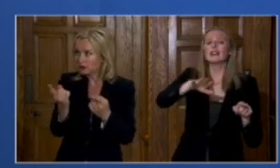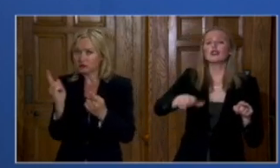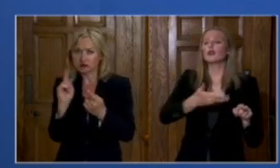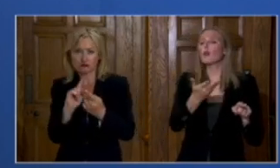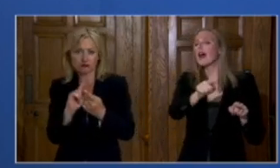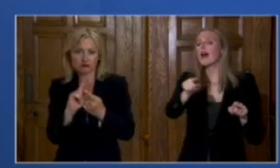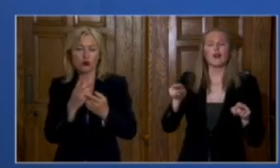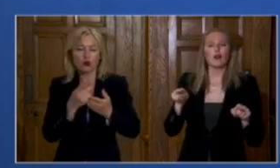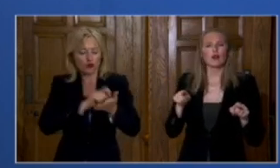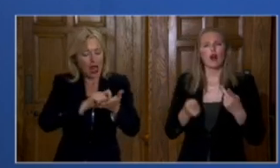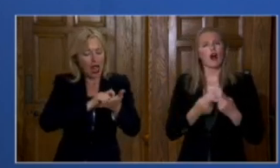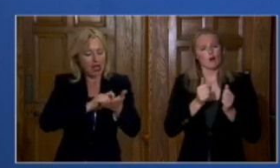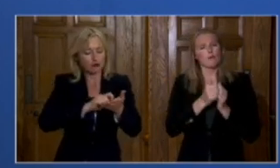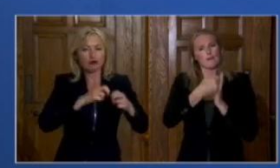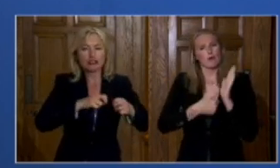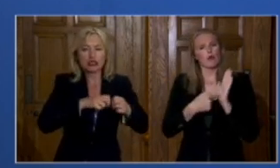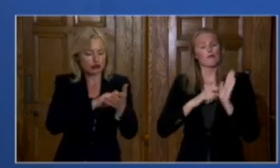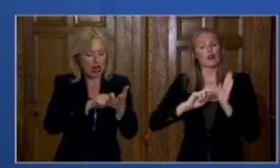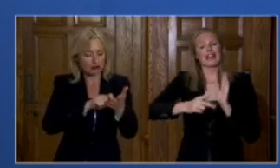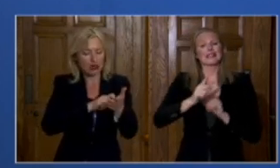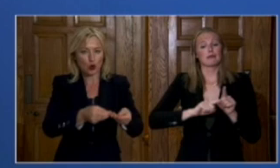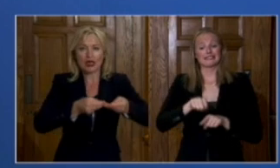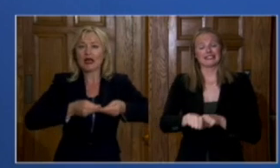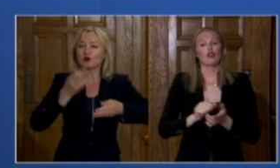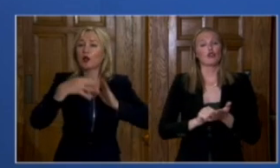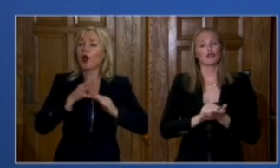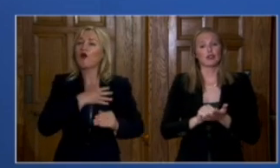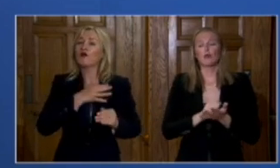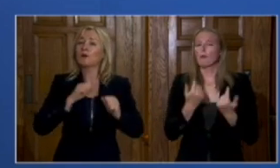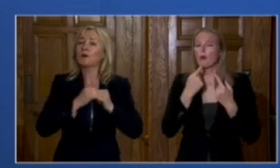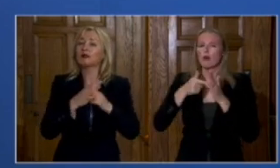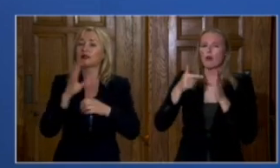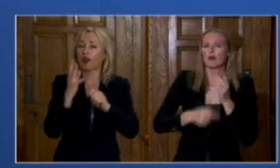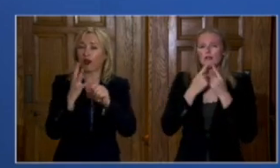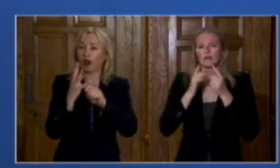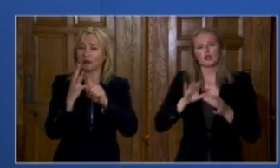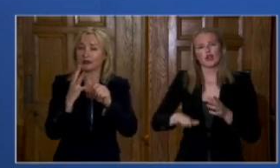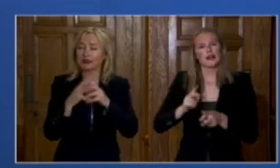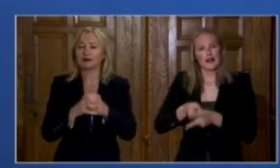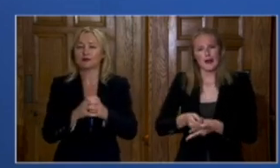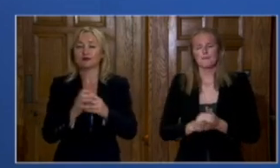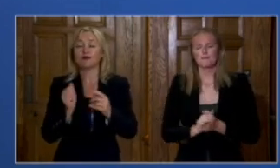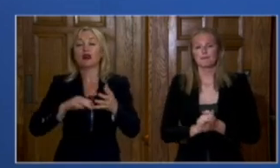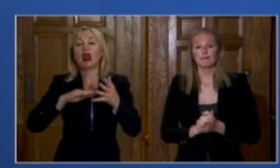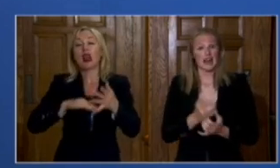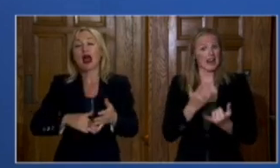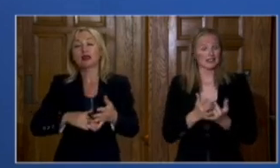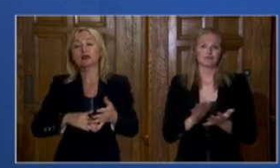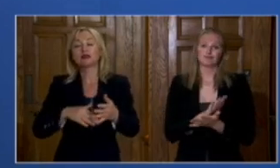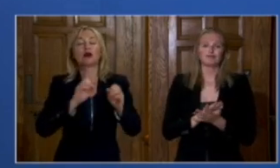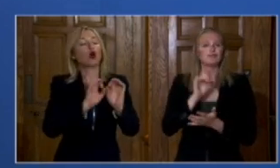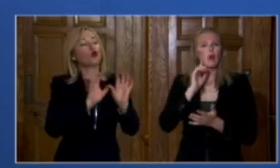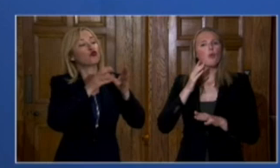further paper will be prepared for our next Executive meeting on Thursday. Finally, I am pleased that the working group on the